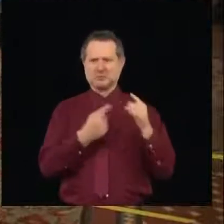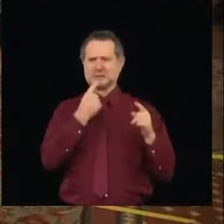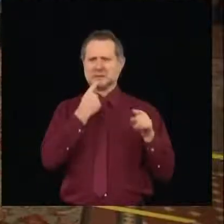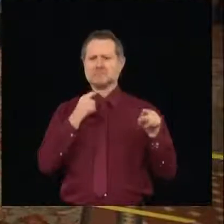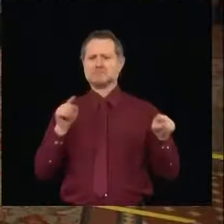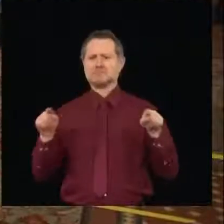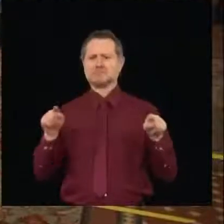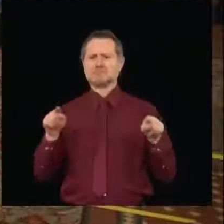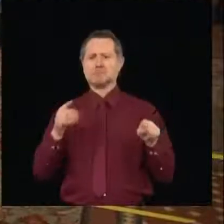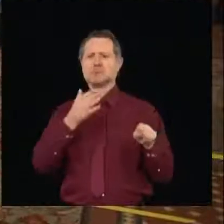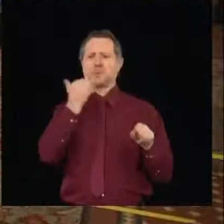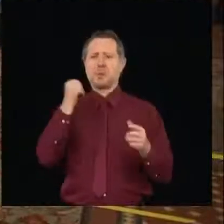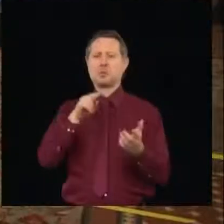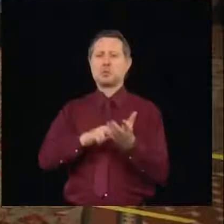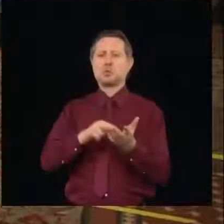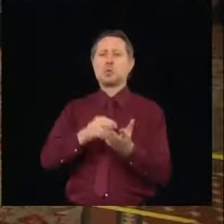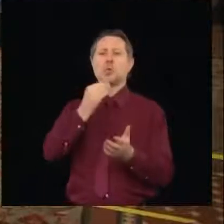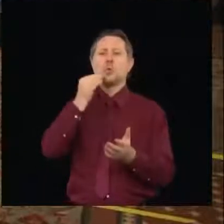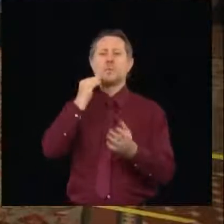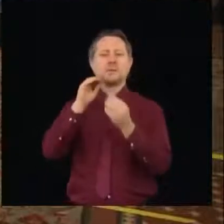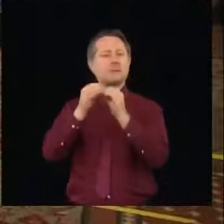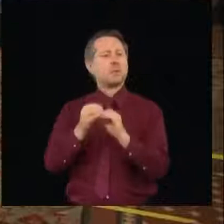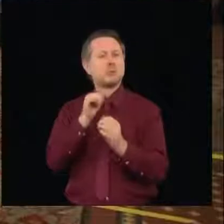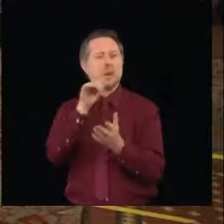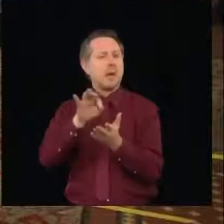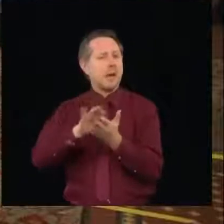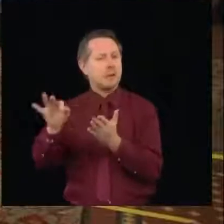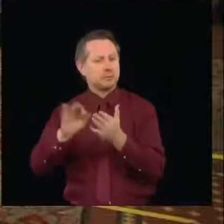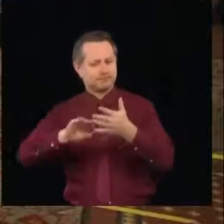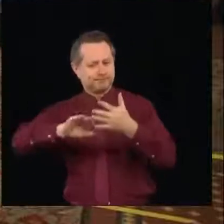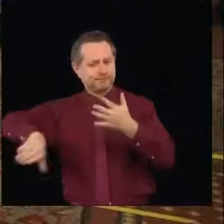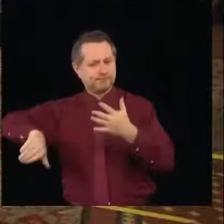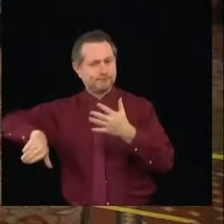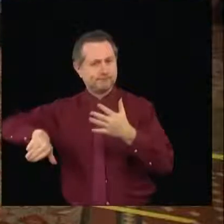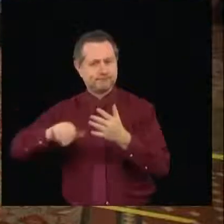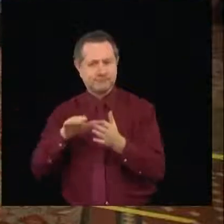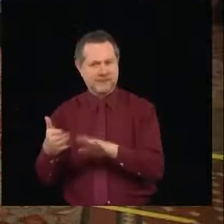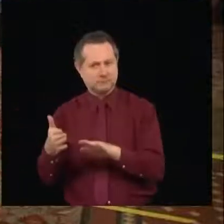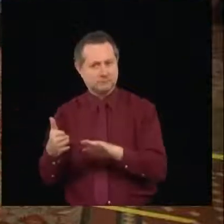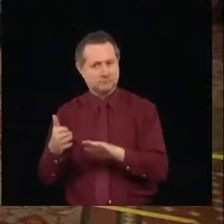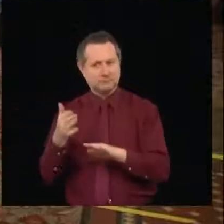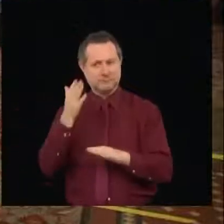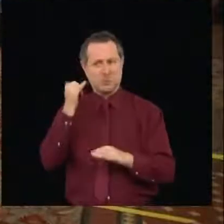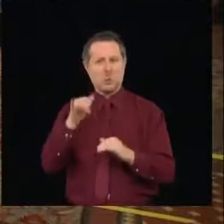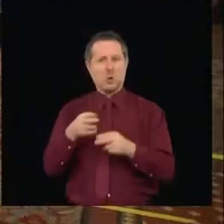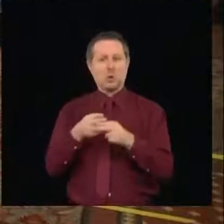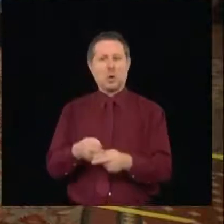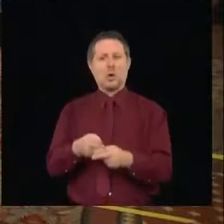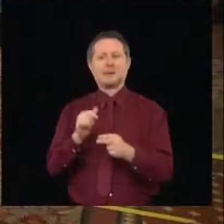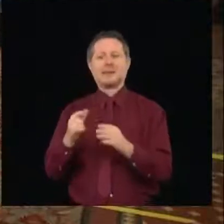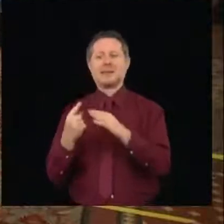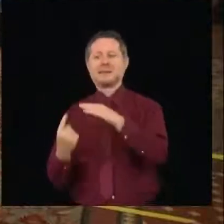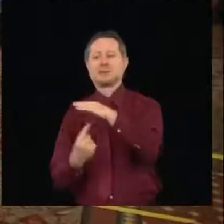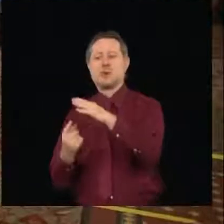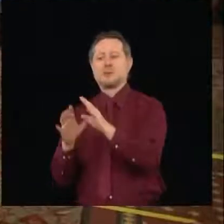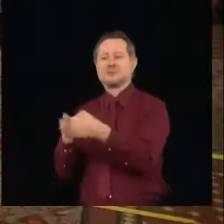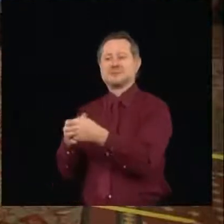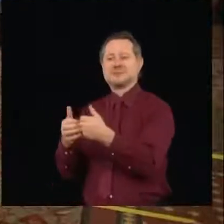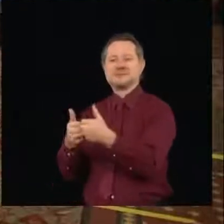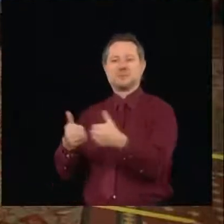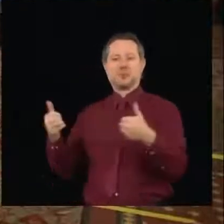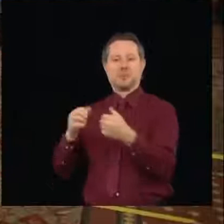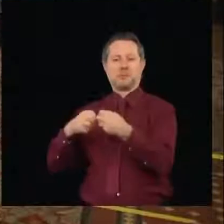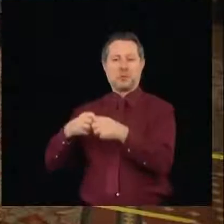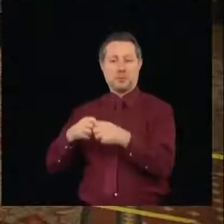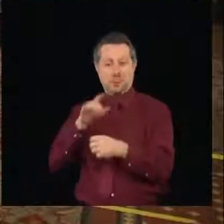nursing home stats are not factored into the reopening metric because that is an isolated sort of problem. Do you agree or disagree, and